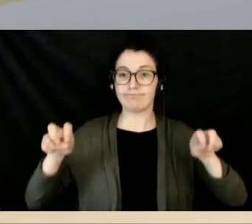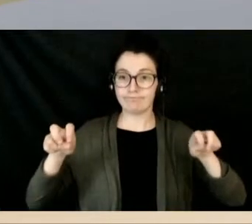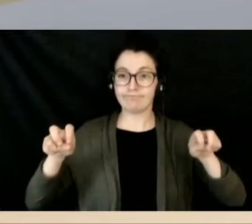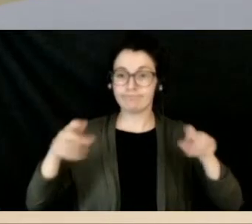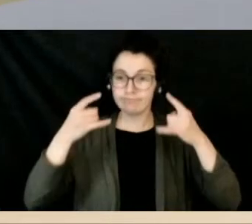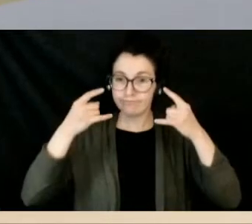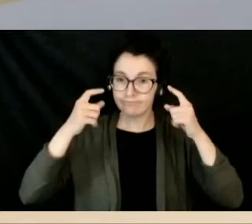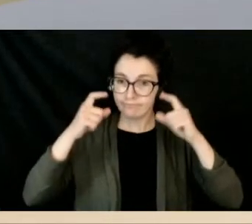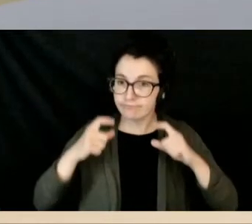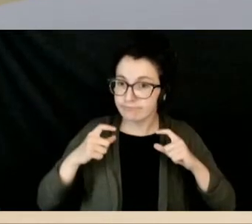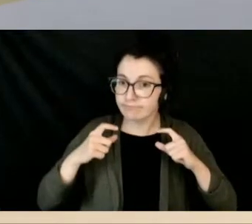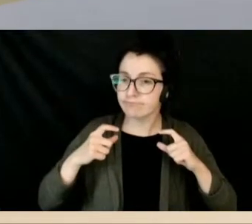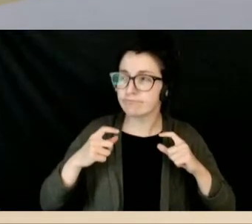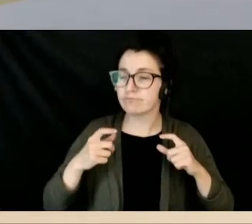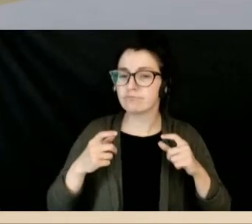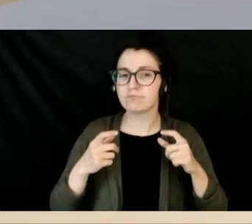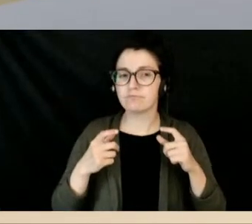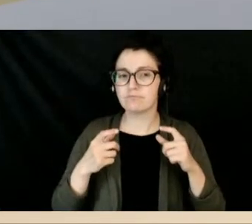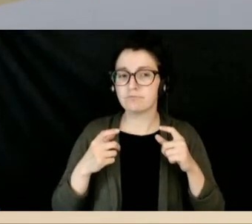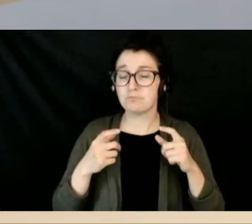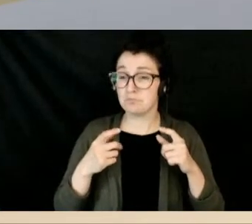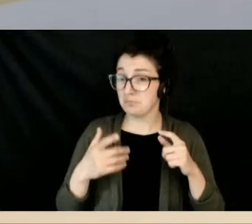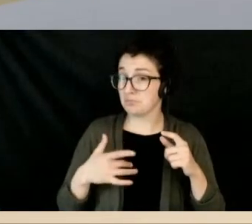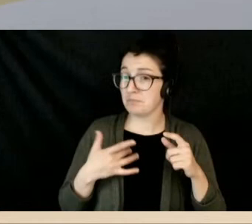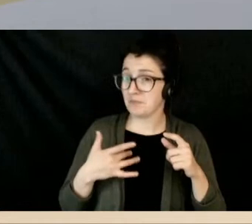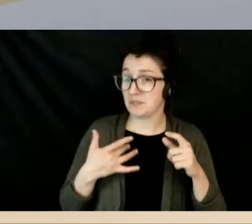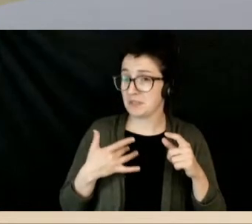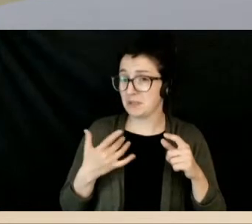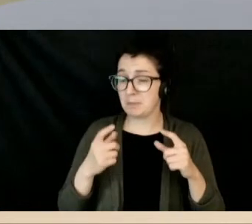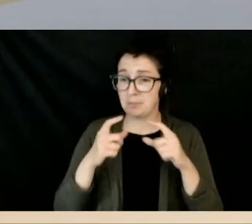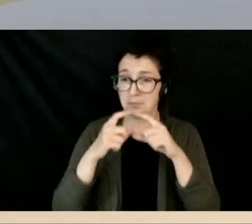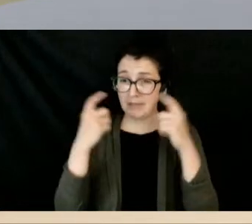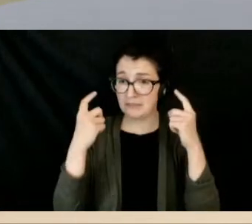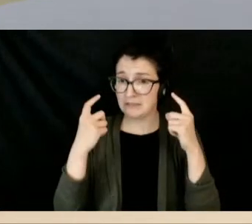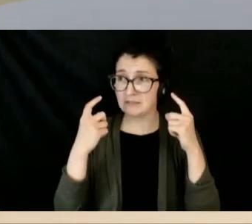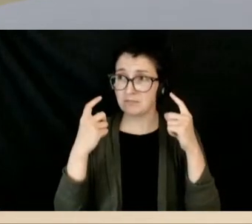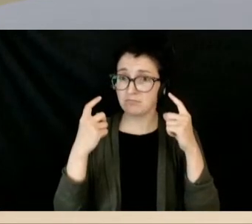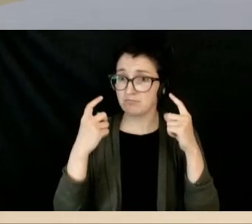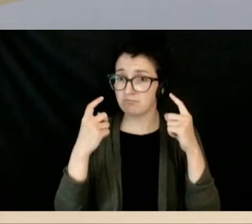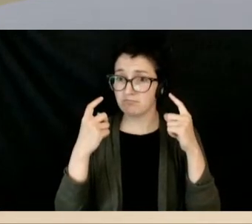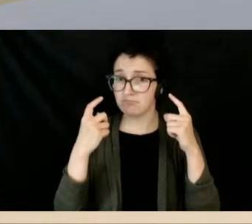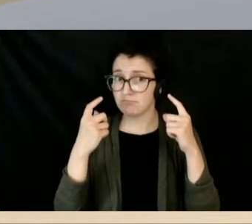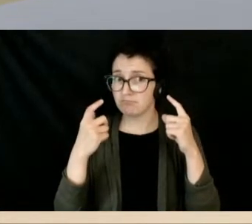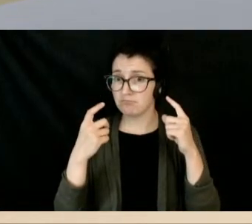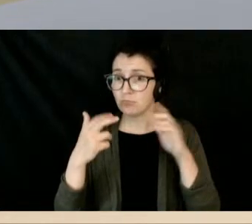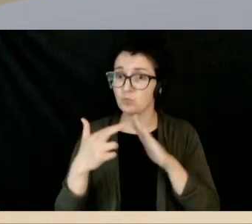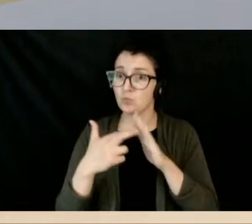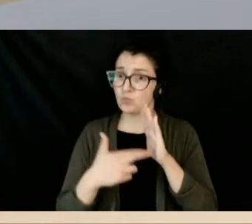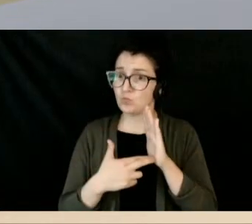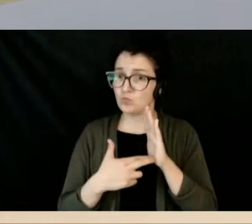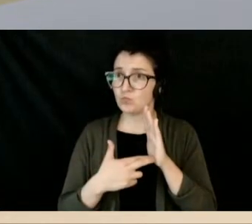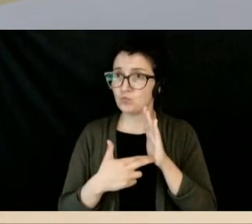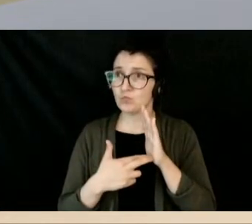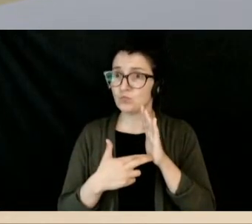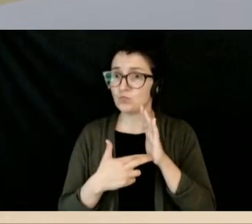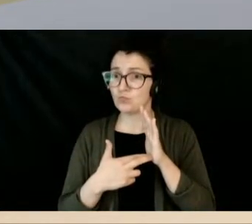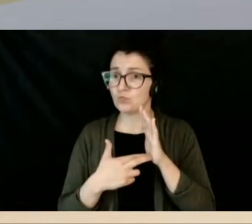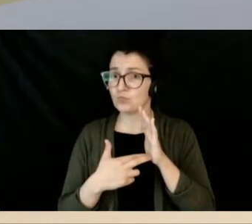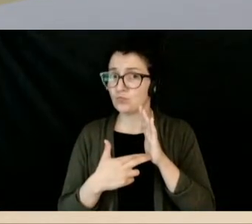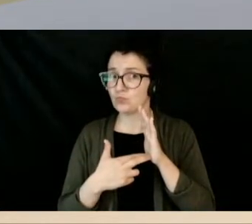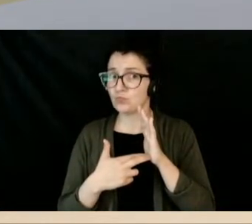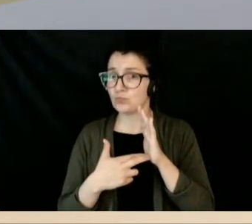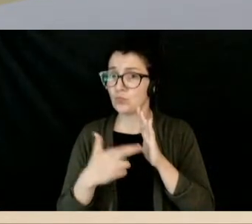wearing being mandated, or do you see mask wearing not being mandated at any point this